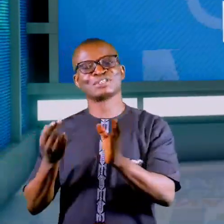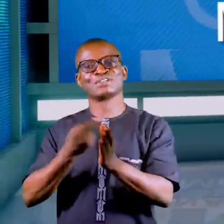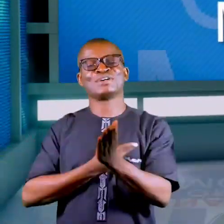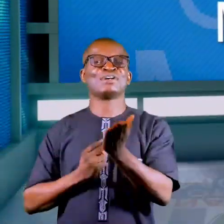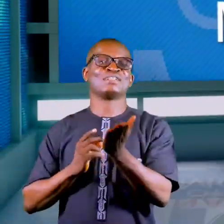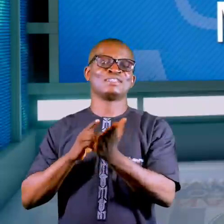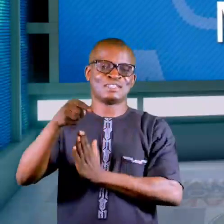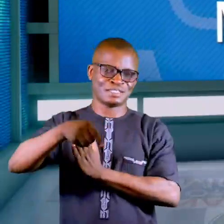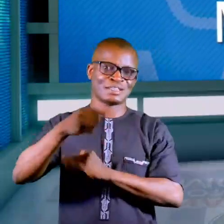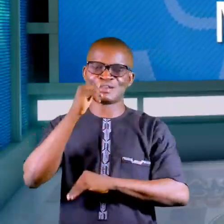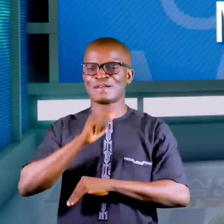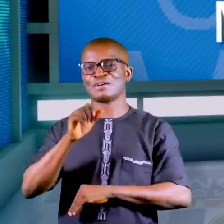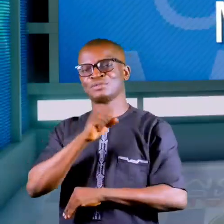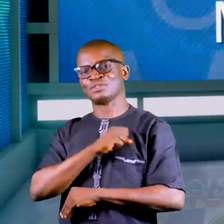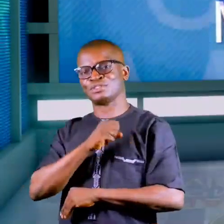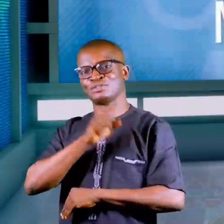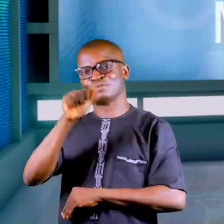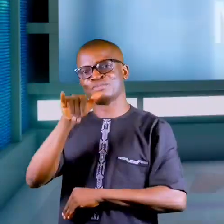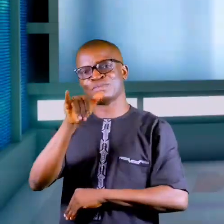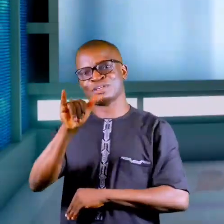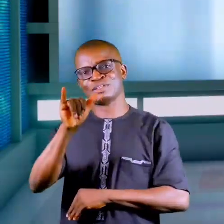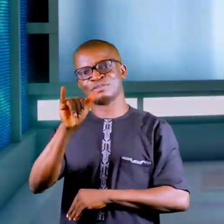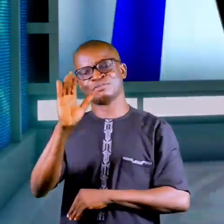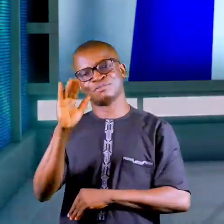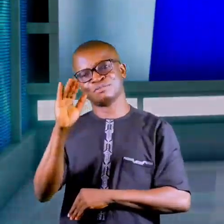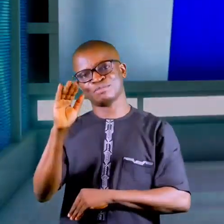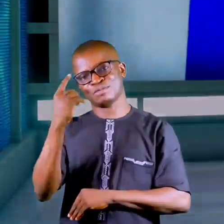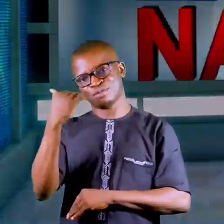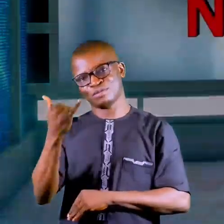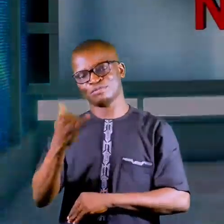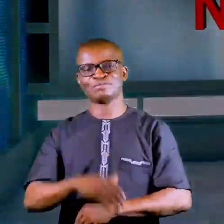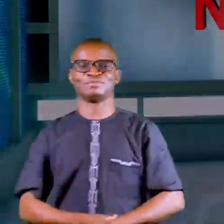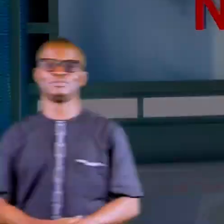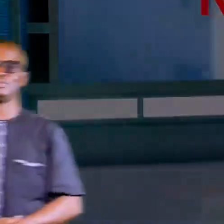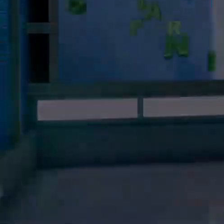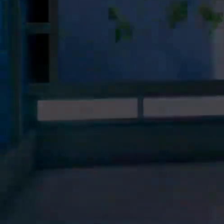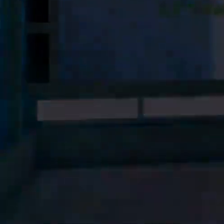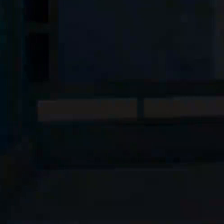us again same time next week. I'm Angela Agbegi. Bye for now.